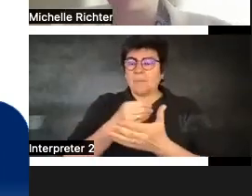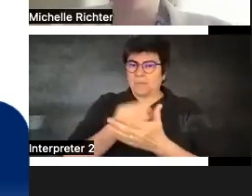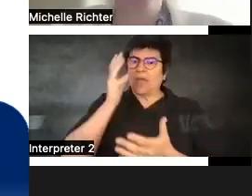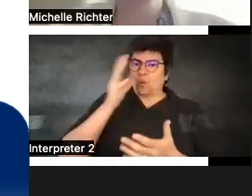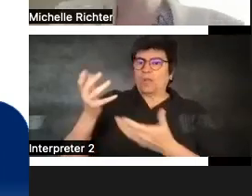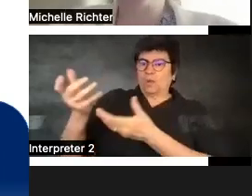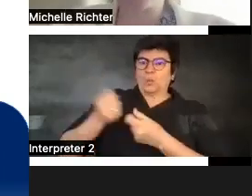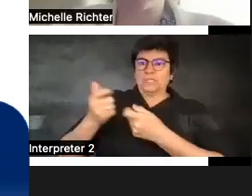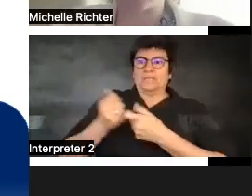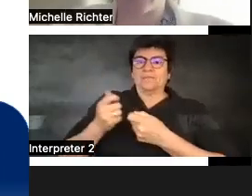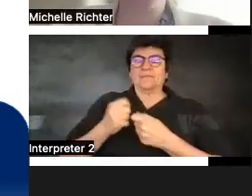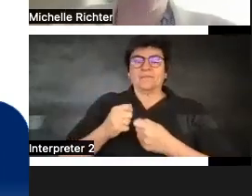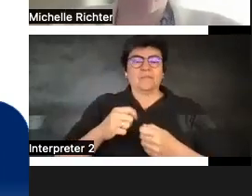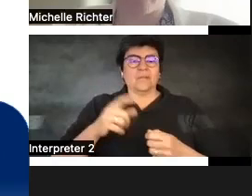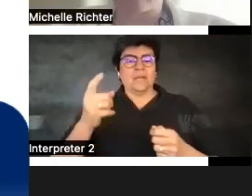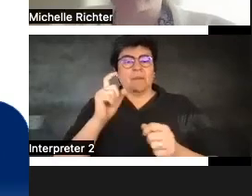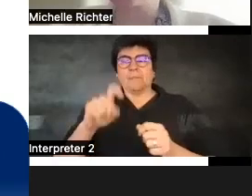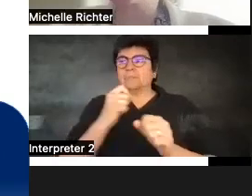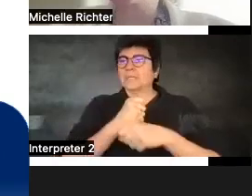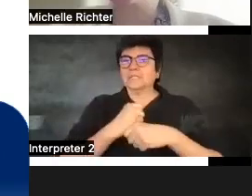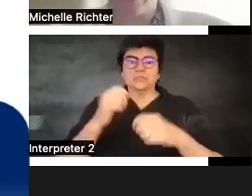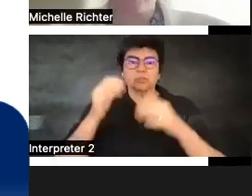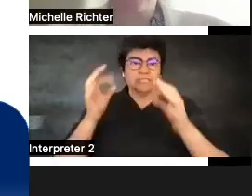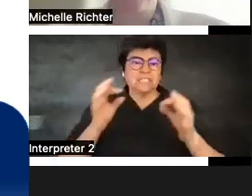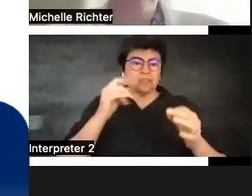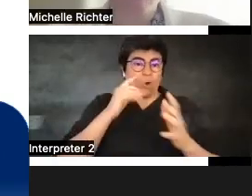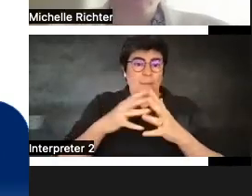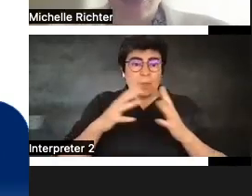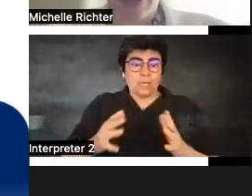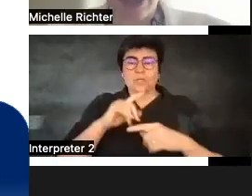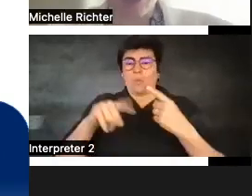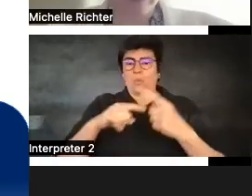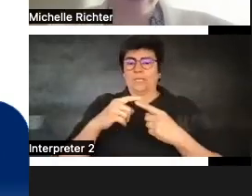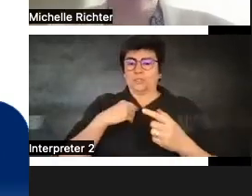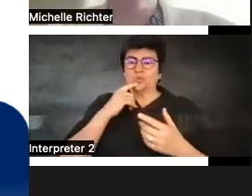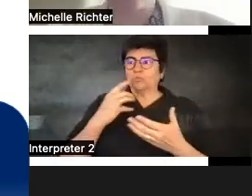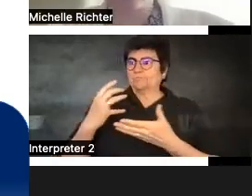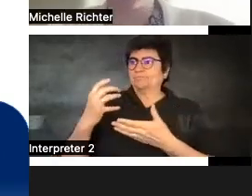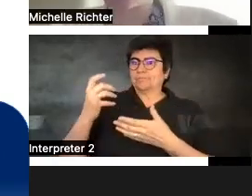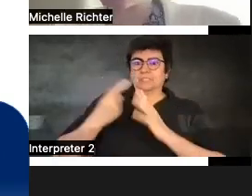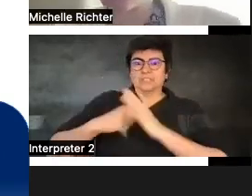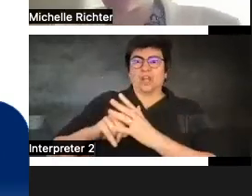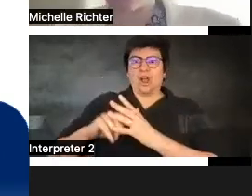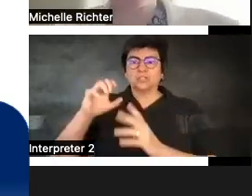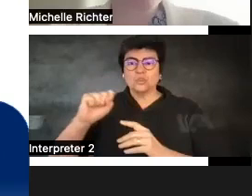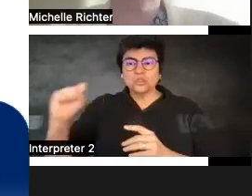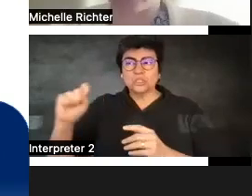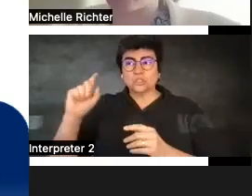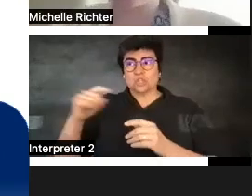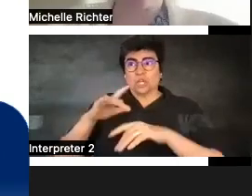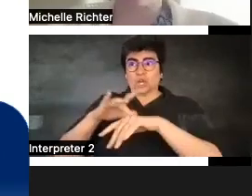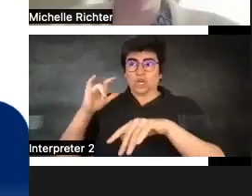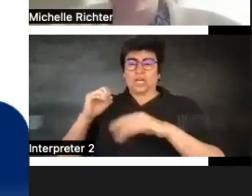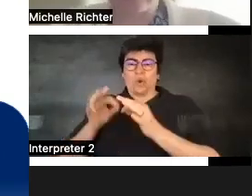receive. They need to make decisions for Americans about when to take Social Security. Should they take early? Should they delay? Is